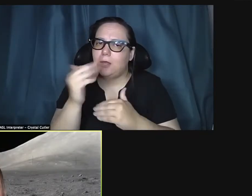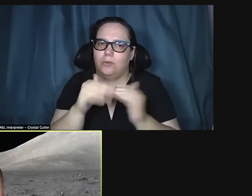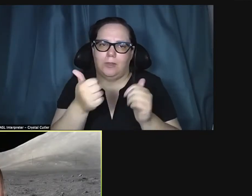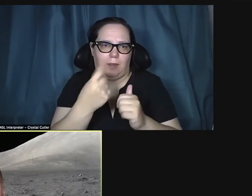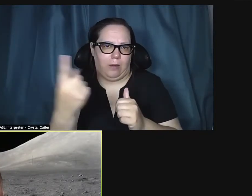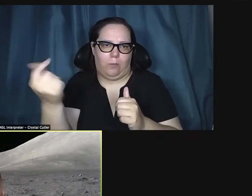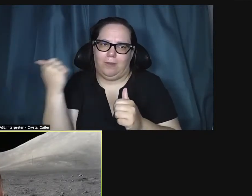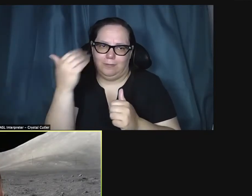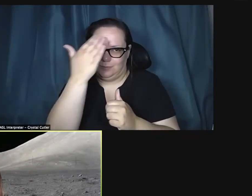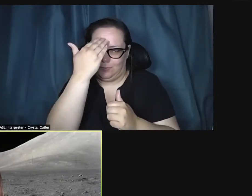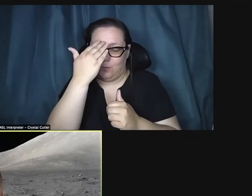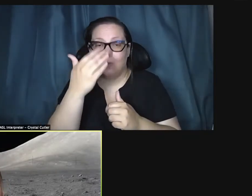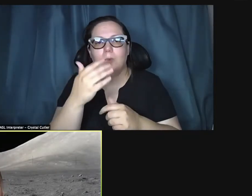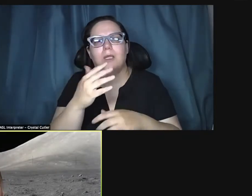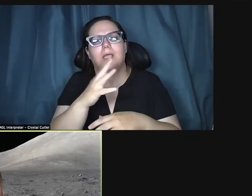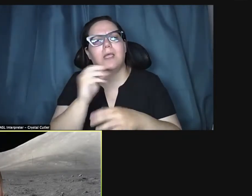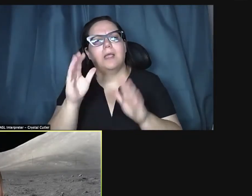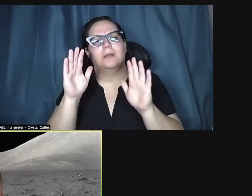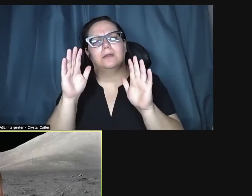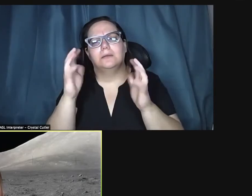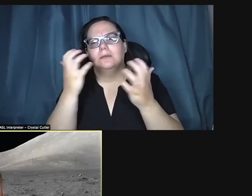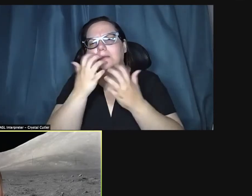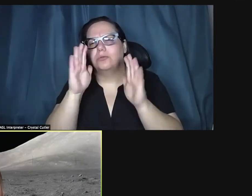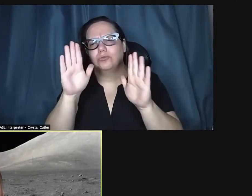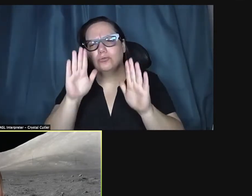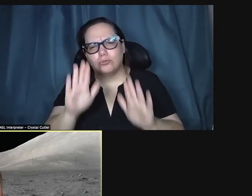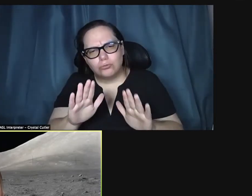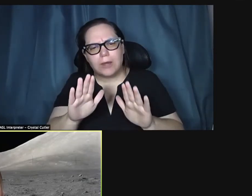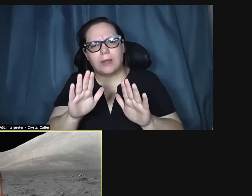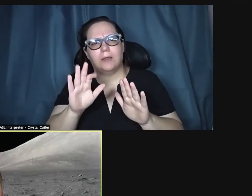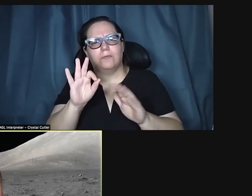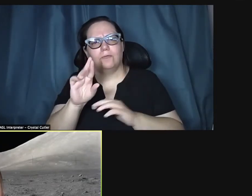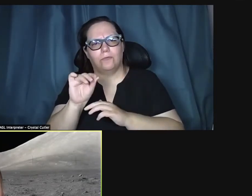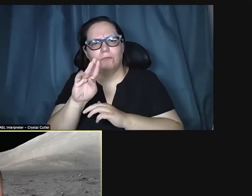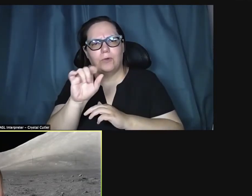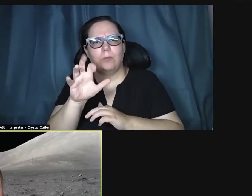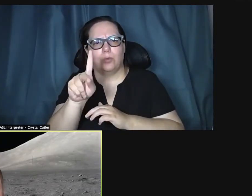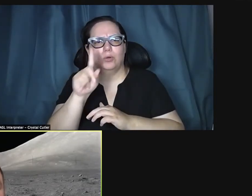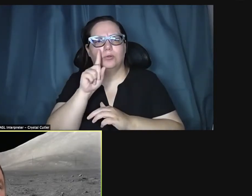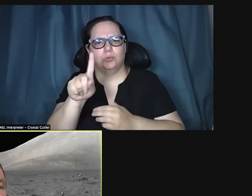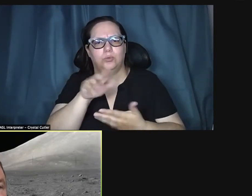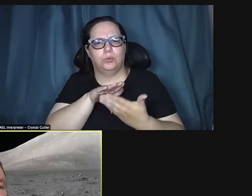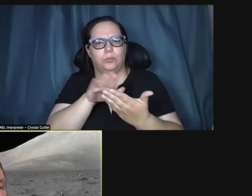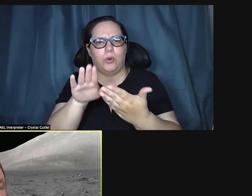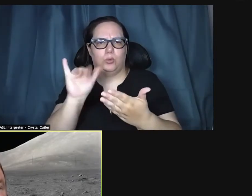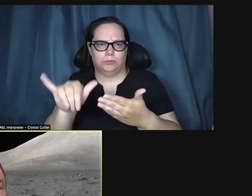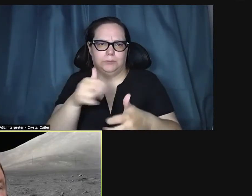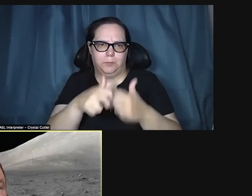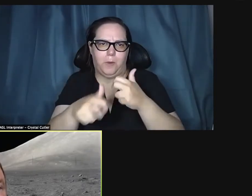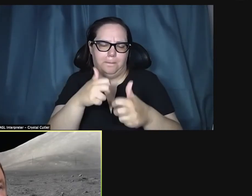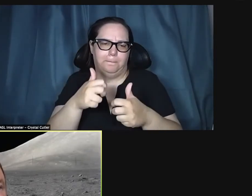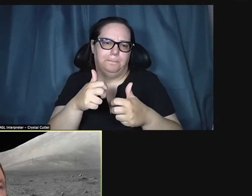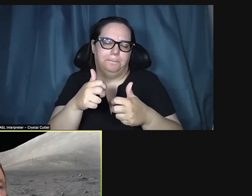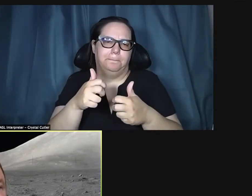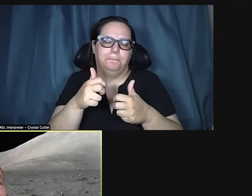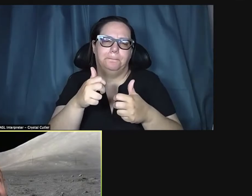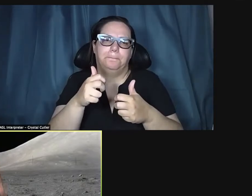and what a great framework to approach this problem. You know,